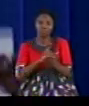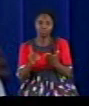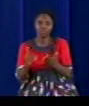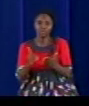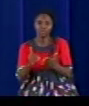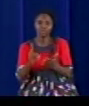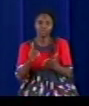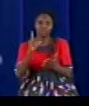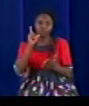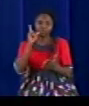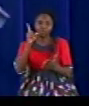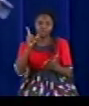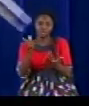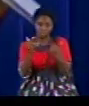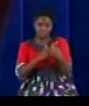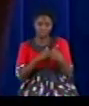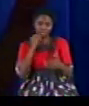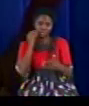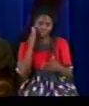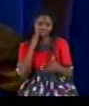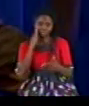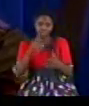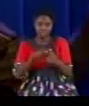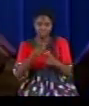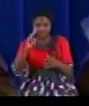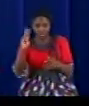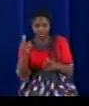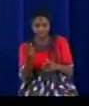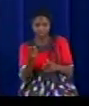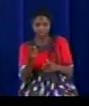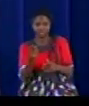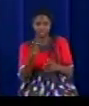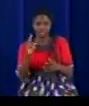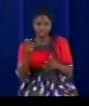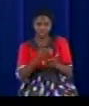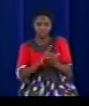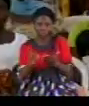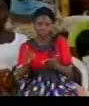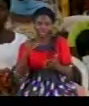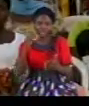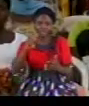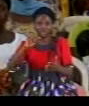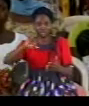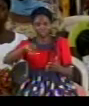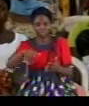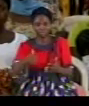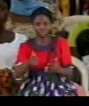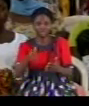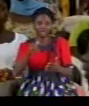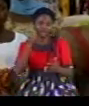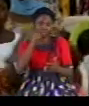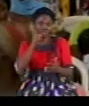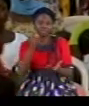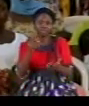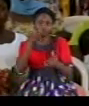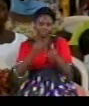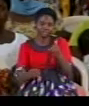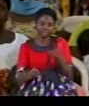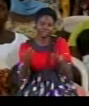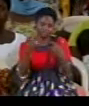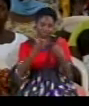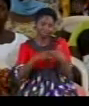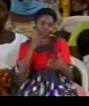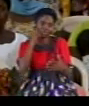the second week, the other one, the girl, she now finally come back. Praise the Lord. God